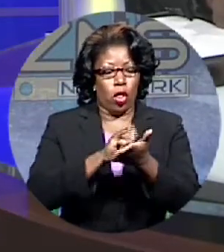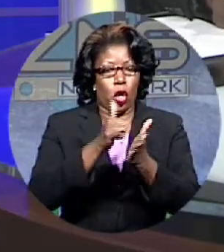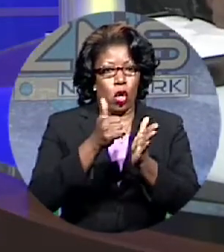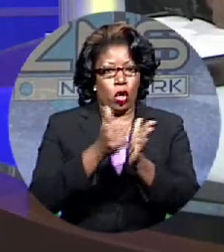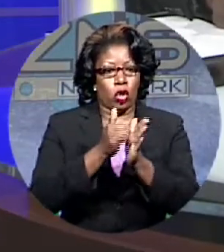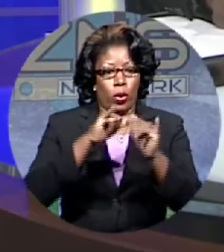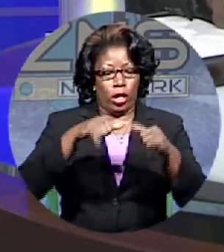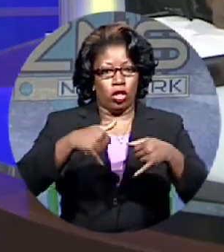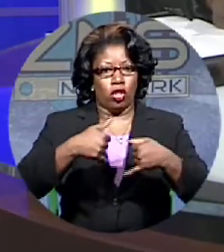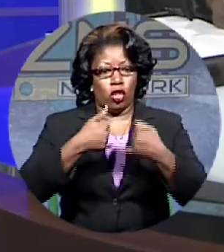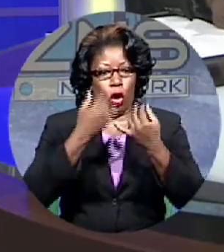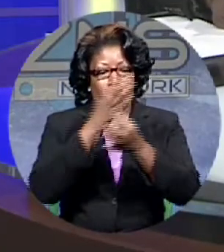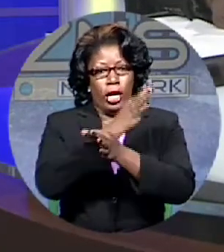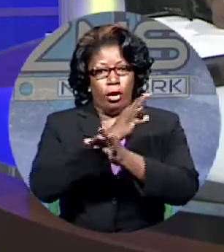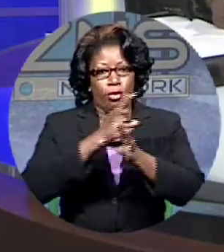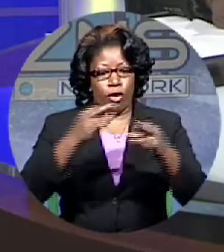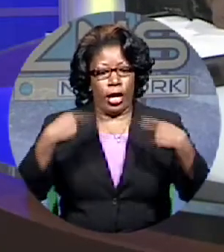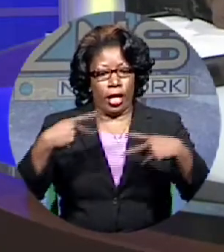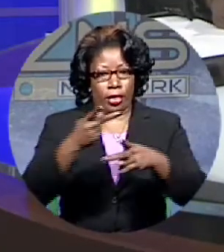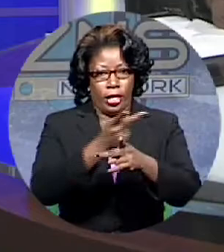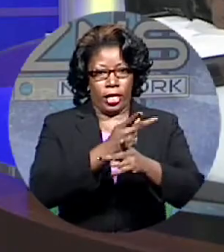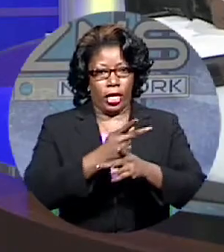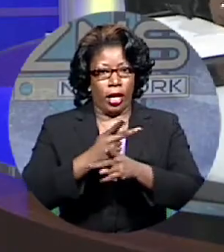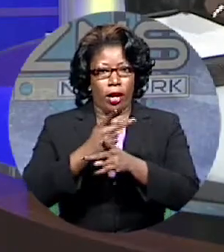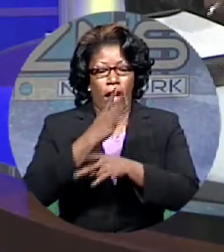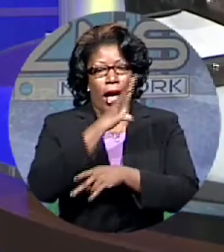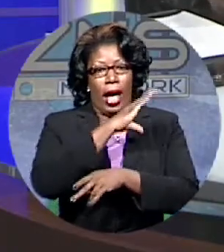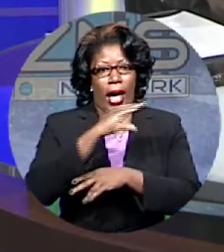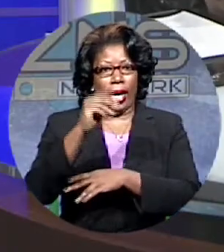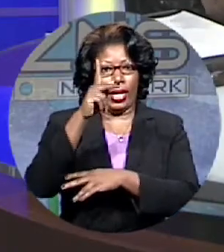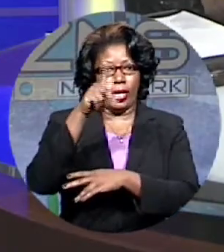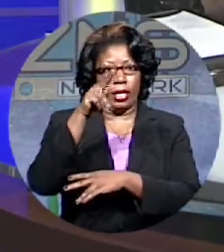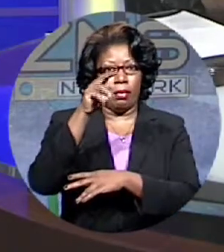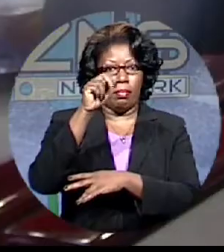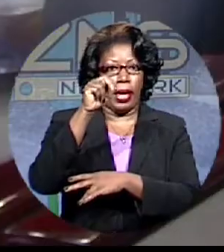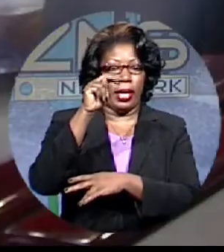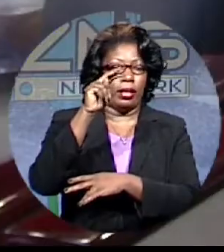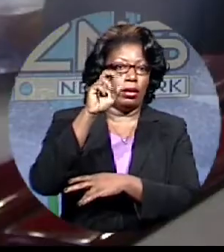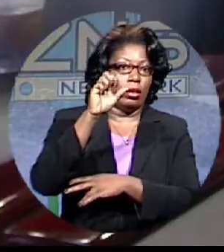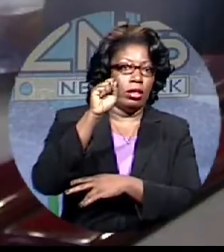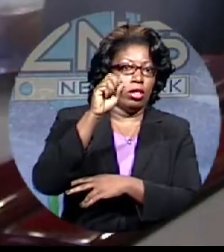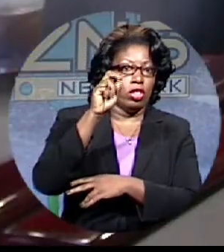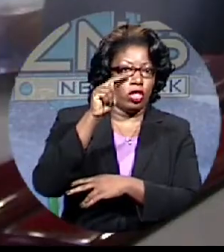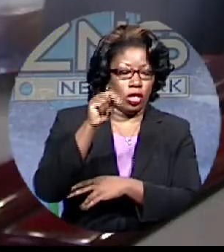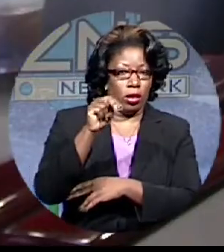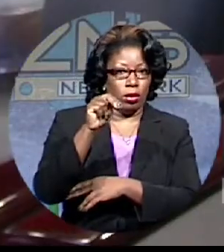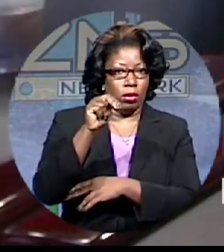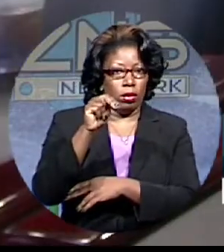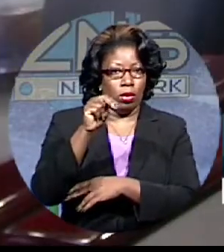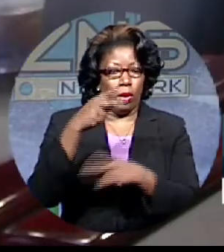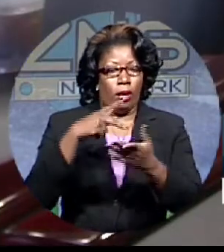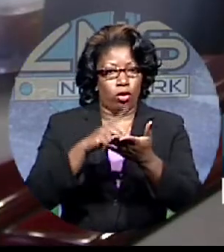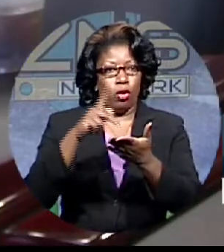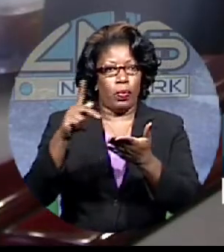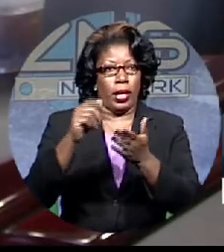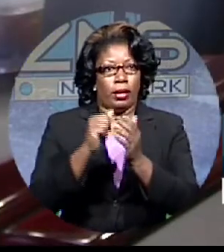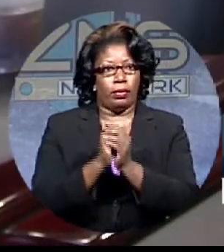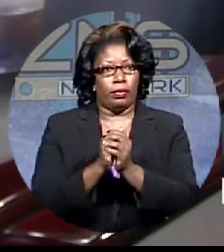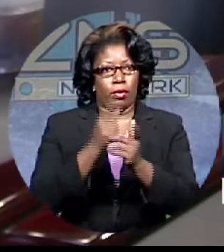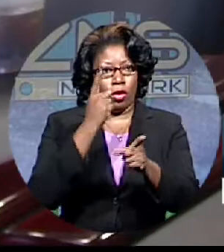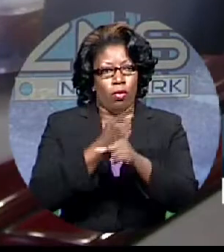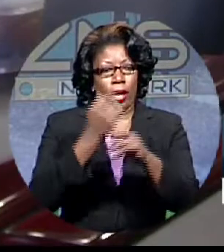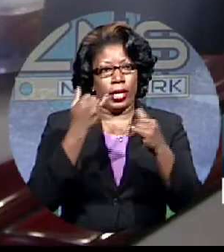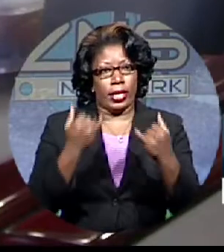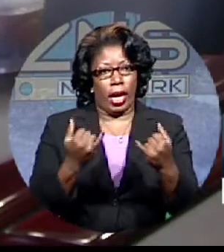and health care for years now will soon have to help pay for those benefits. If he just say right now that we're going to try to do